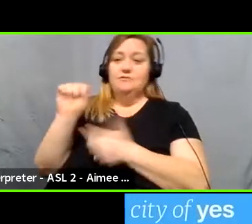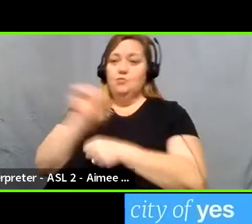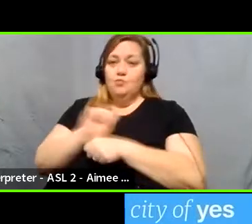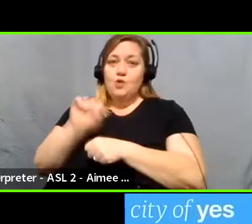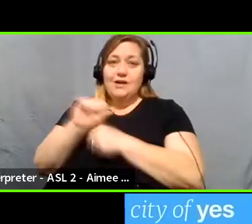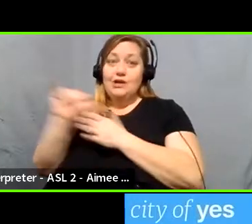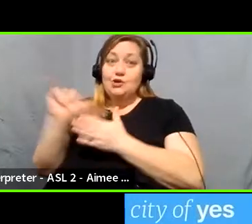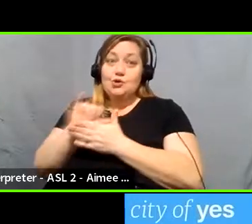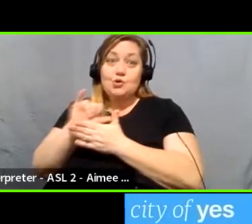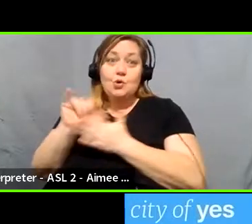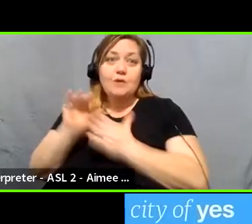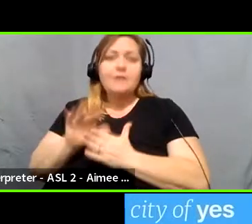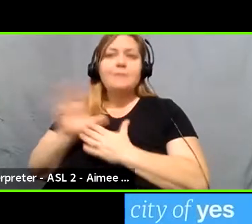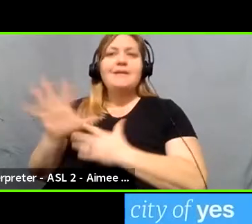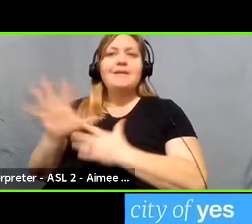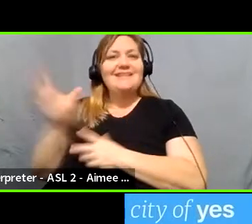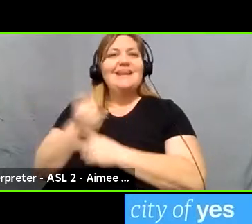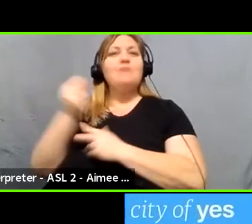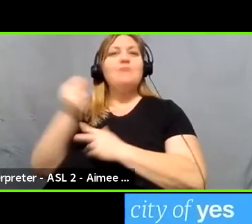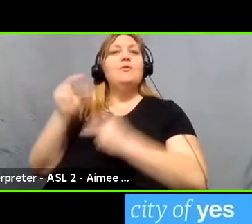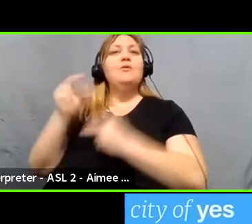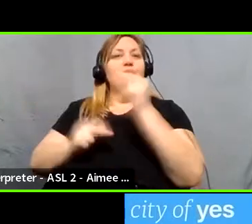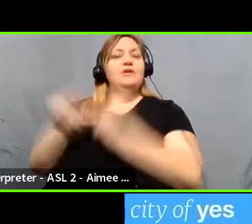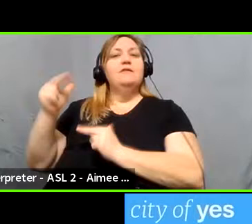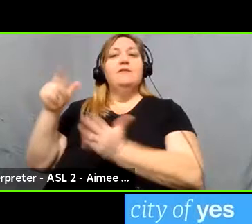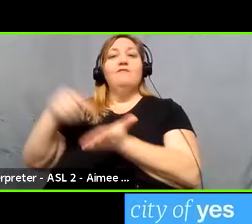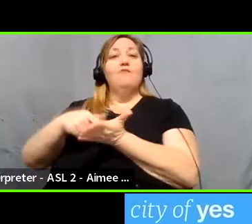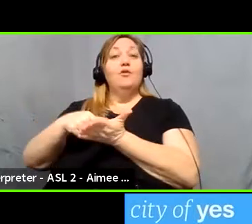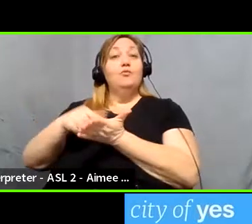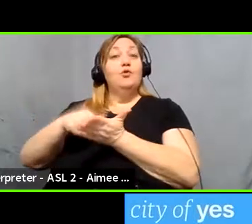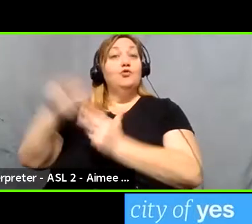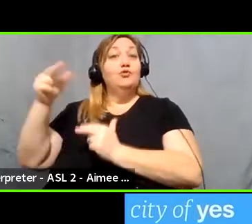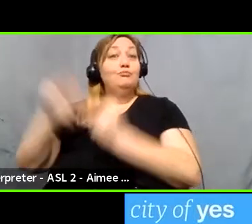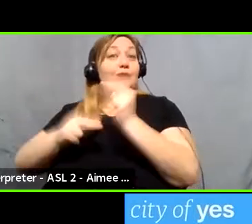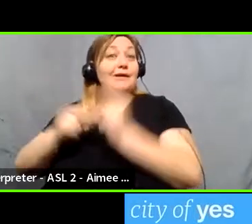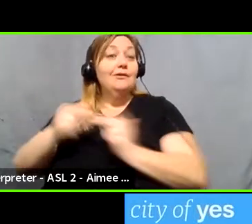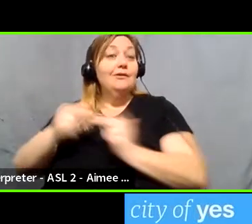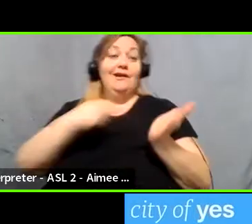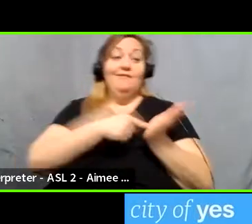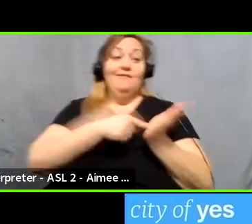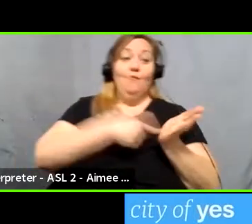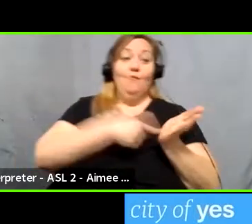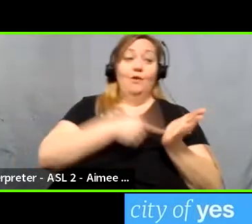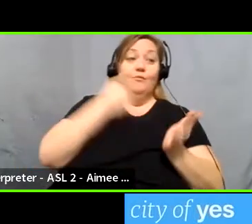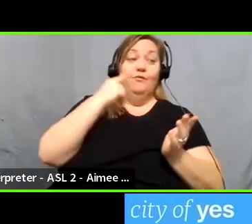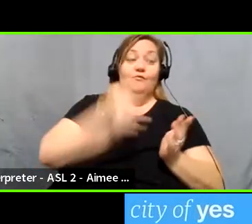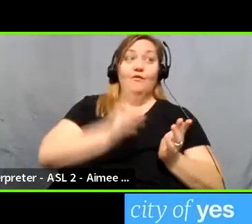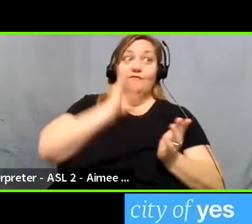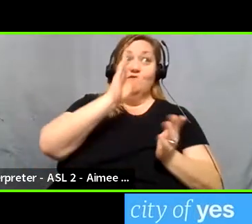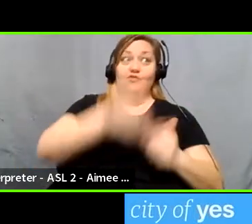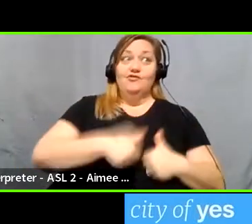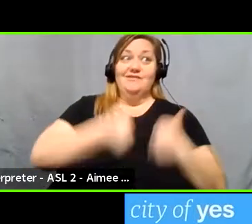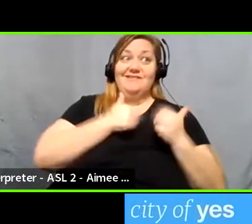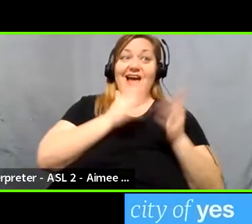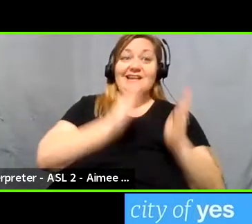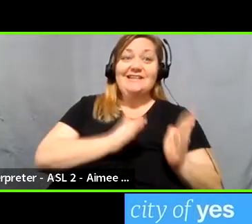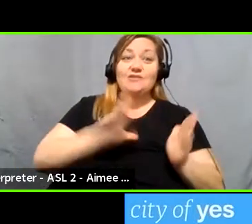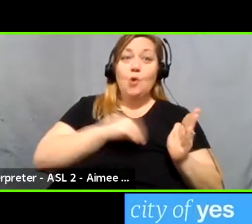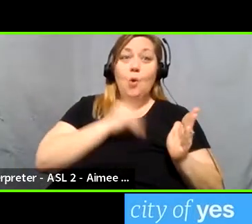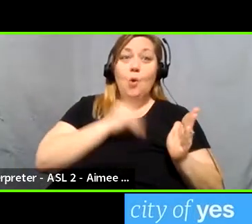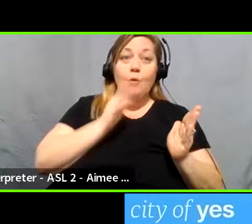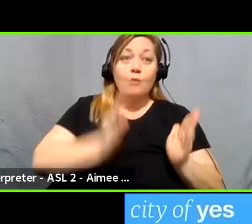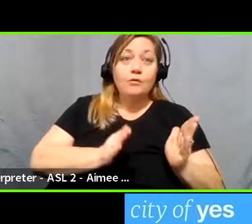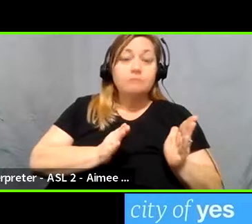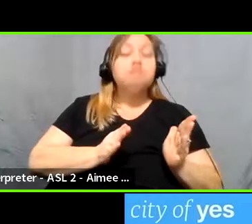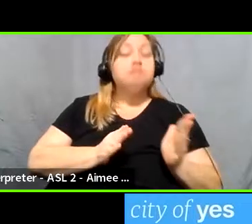and they've been attainable building types. They're very affordable to build and therefore more affordable for potential tenants or homeowners. We do think